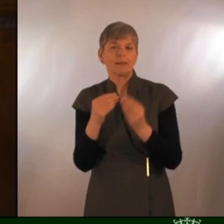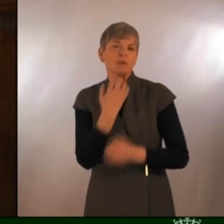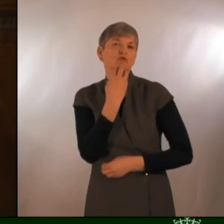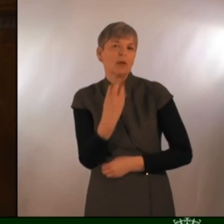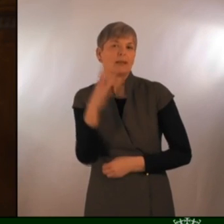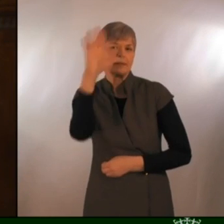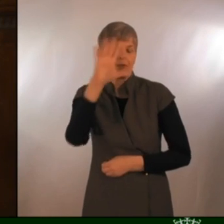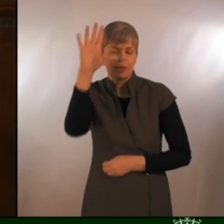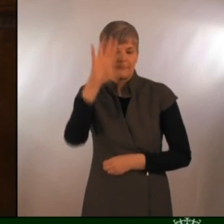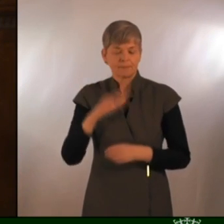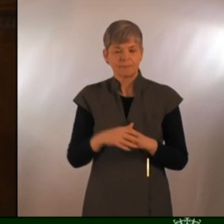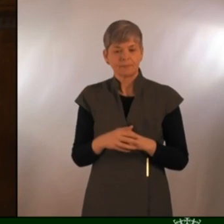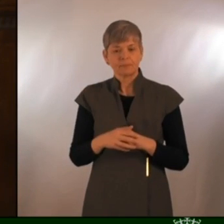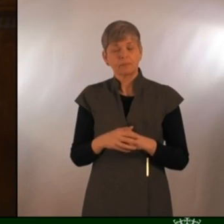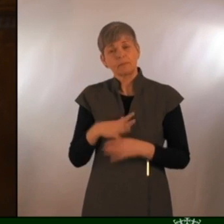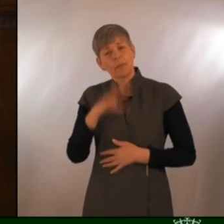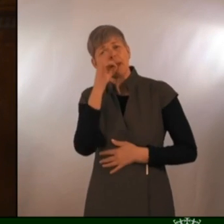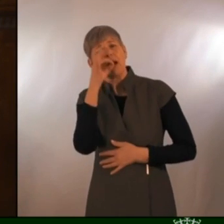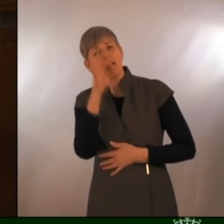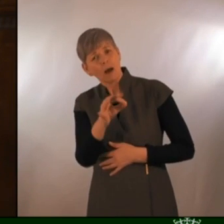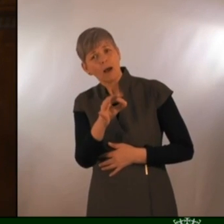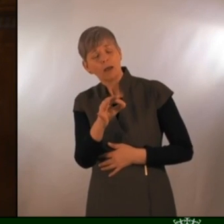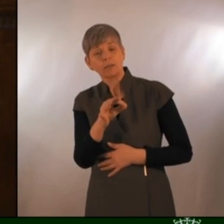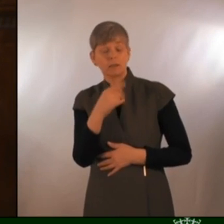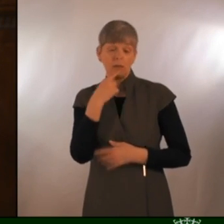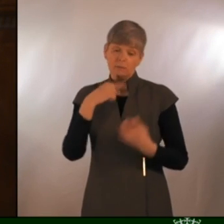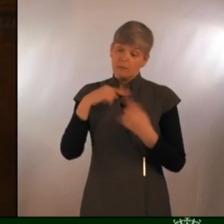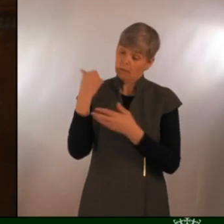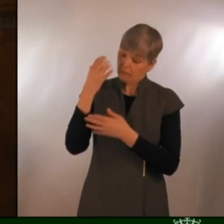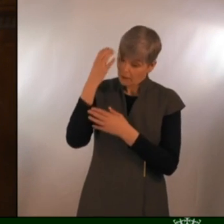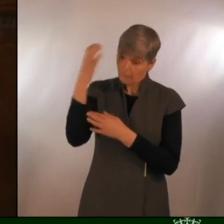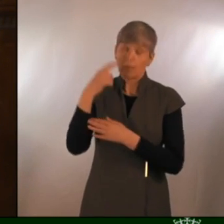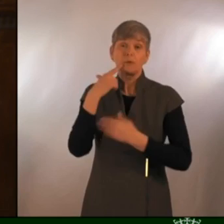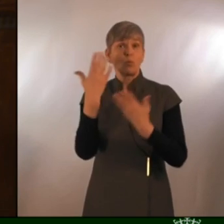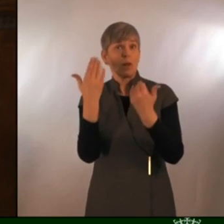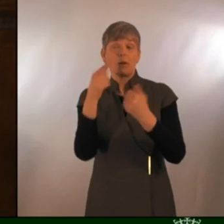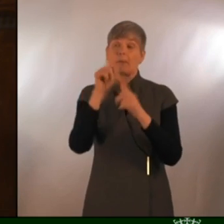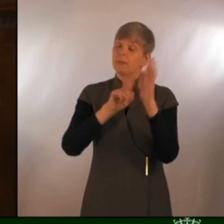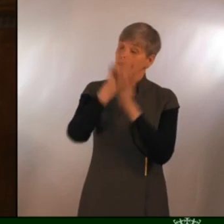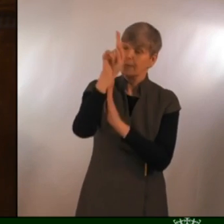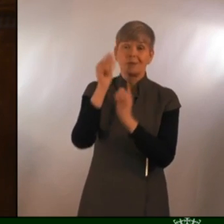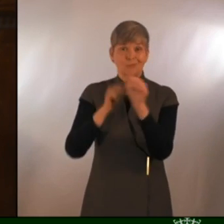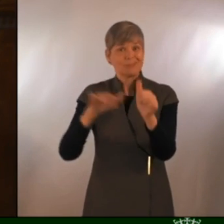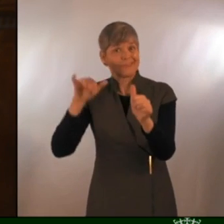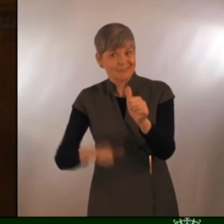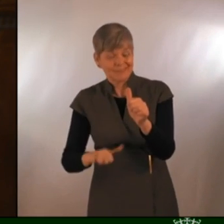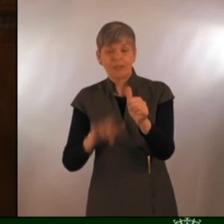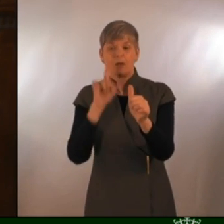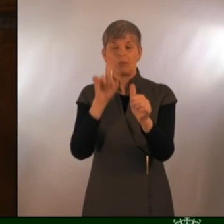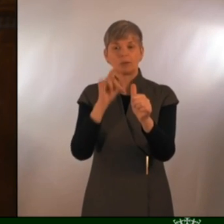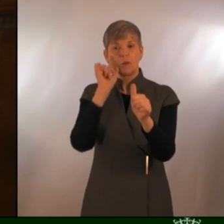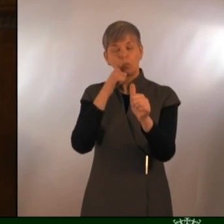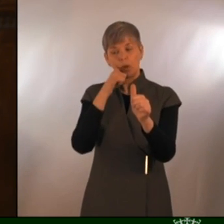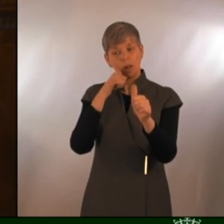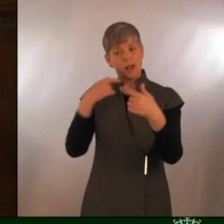assurance that the very welcome government support for the space industry will be allowed to follow what is the best commercial